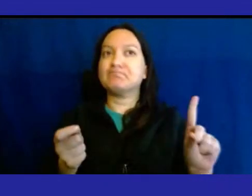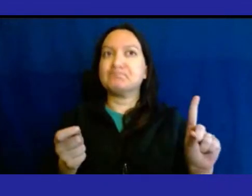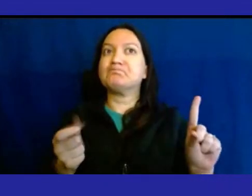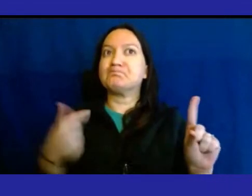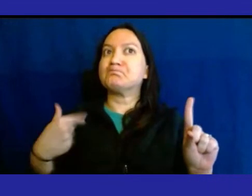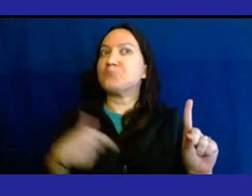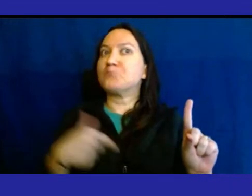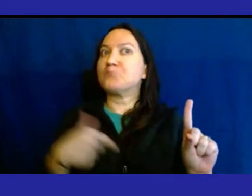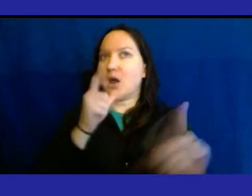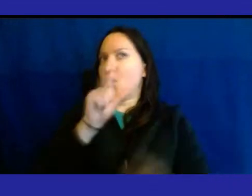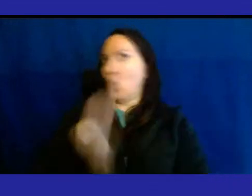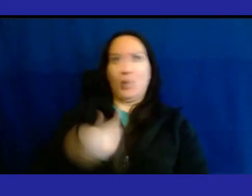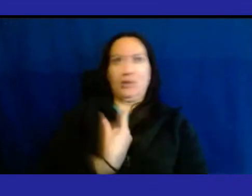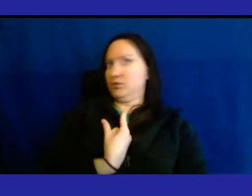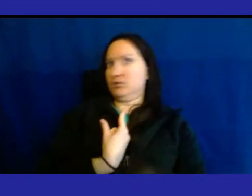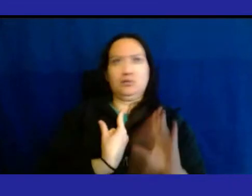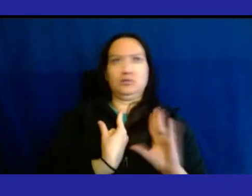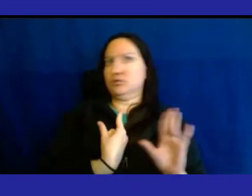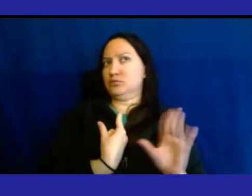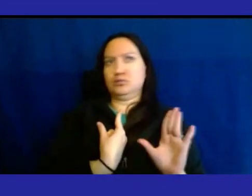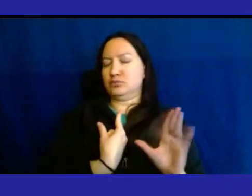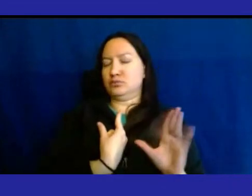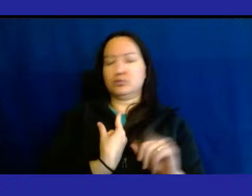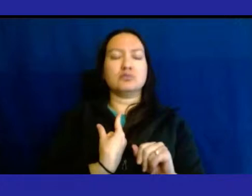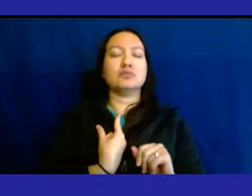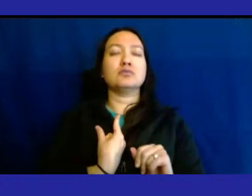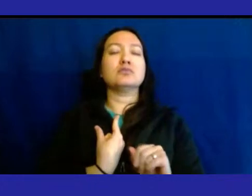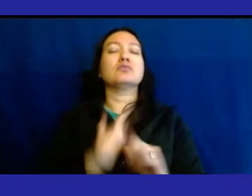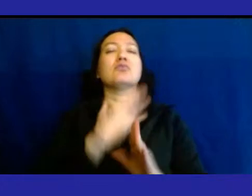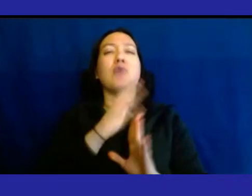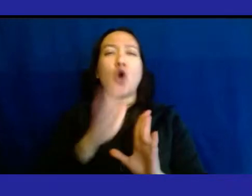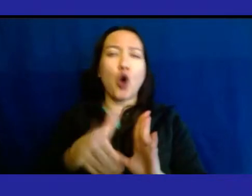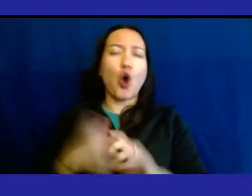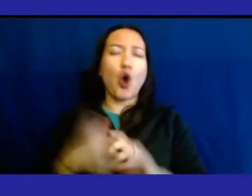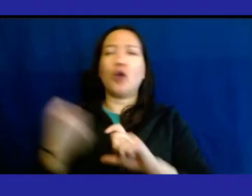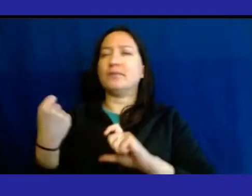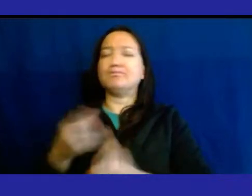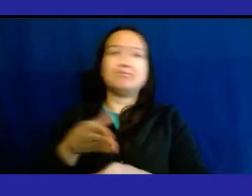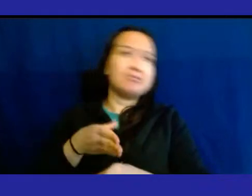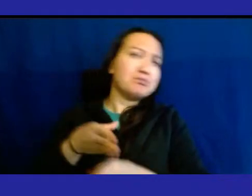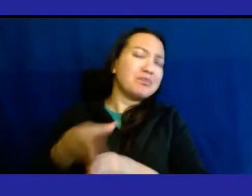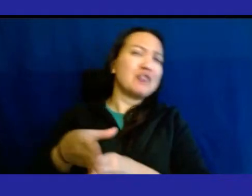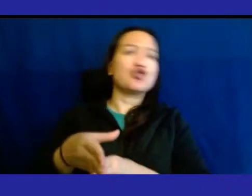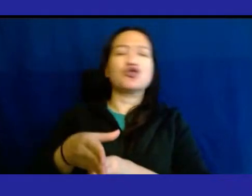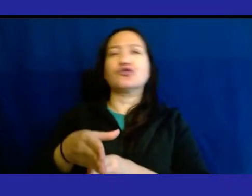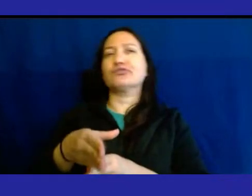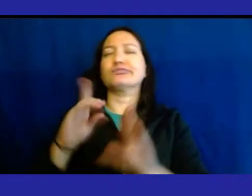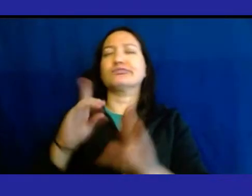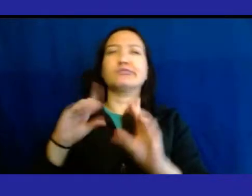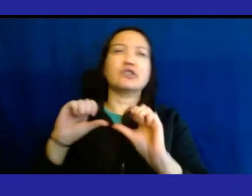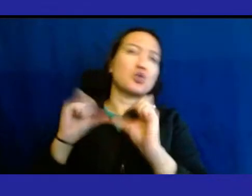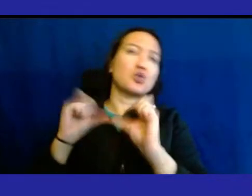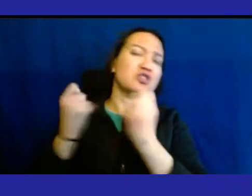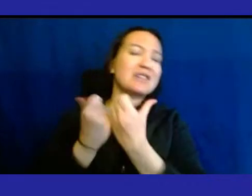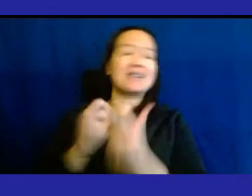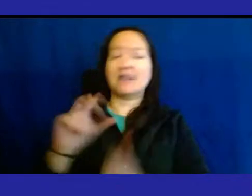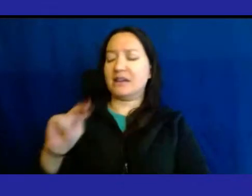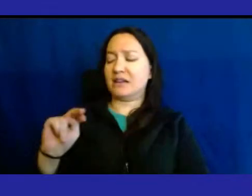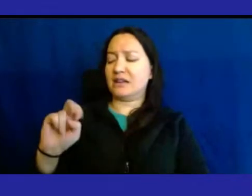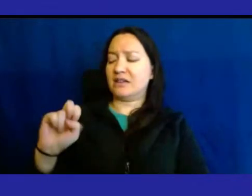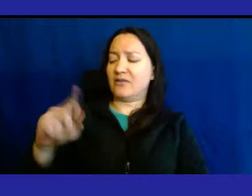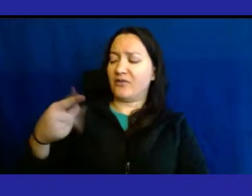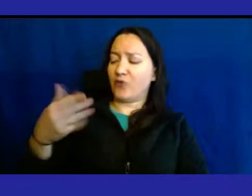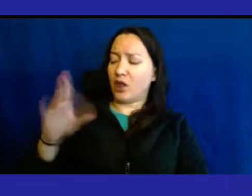certainly not the only ones. All of the major professional associations for nephrology have